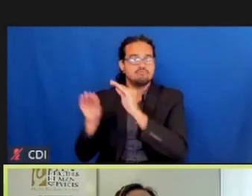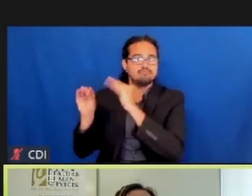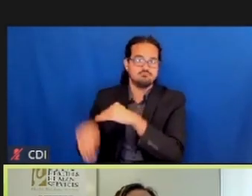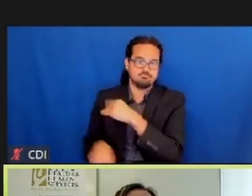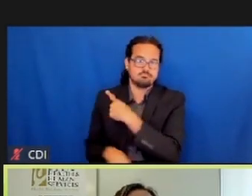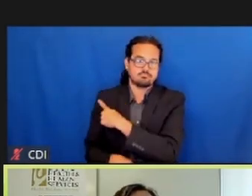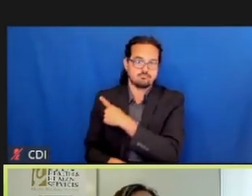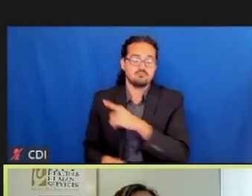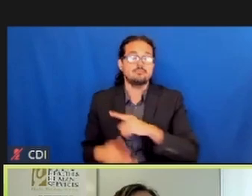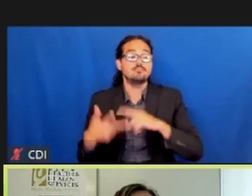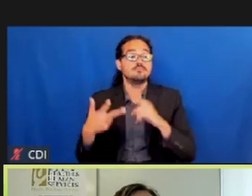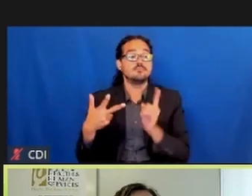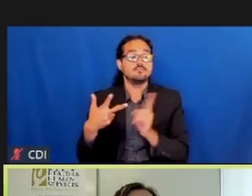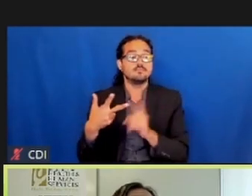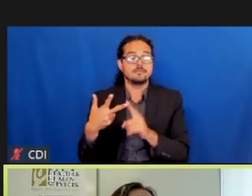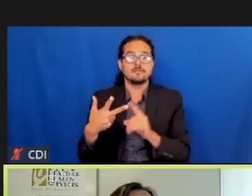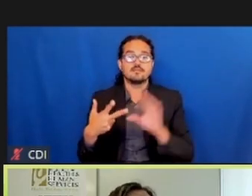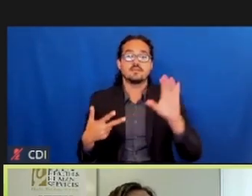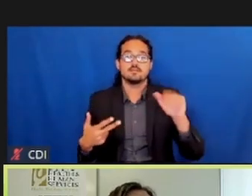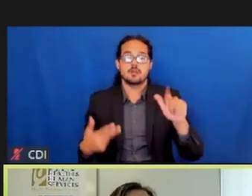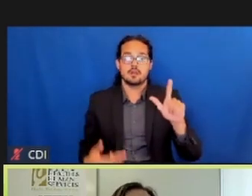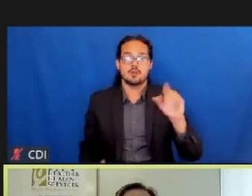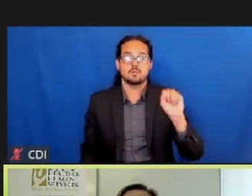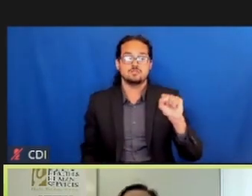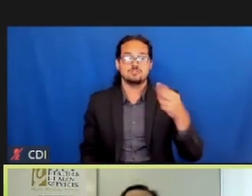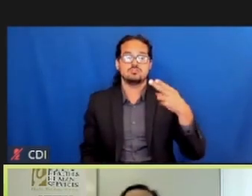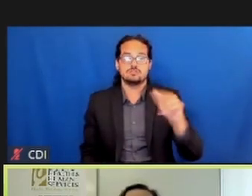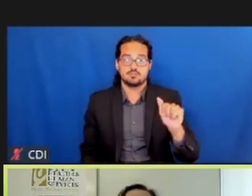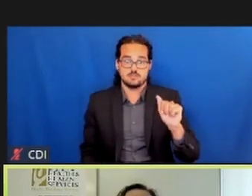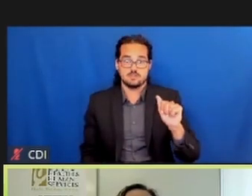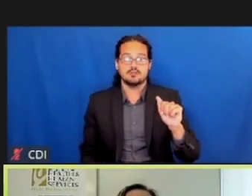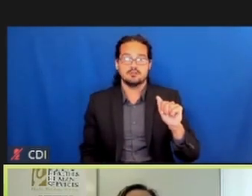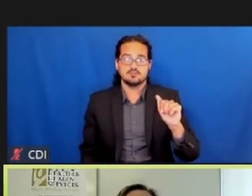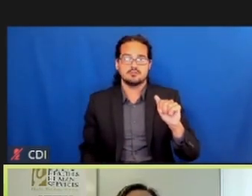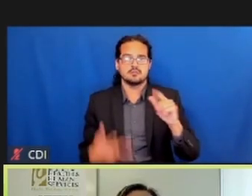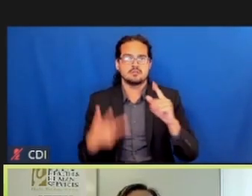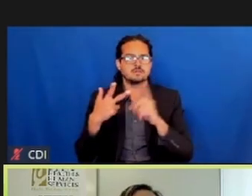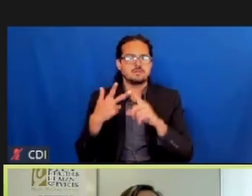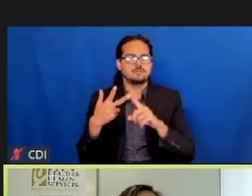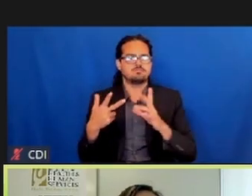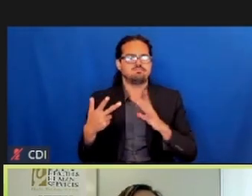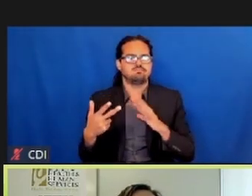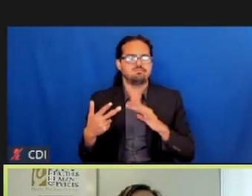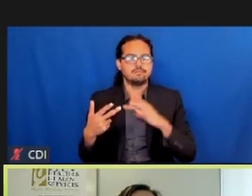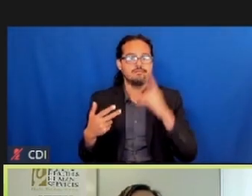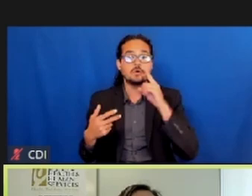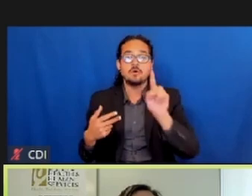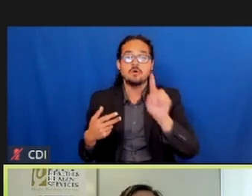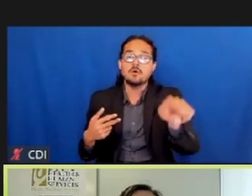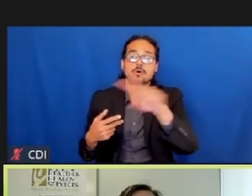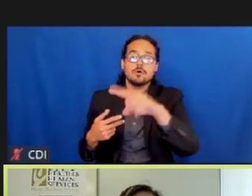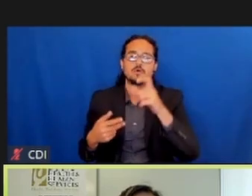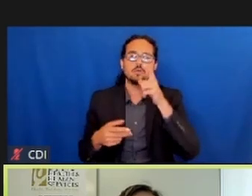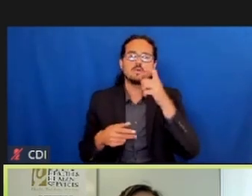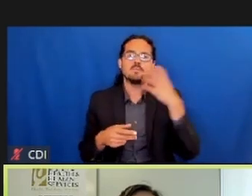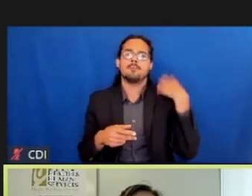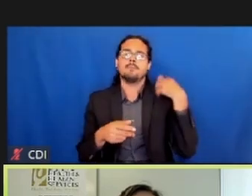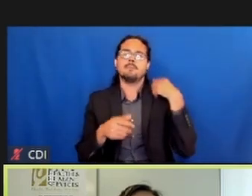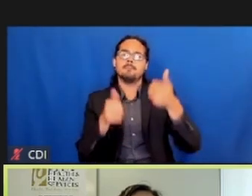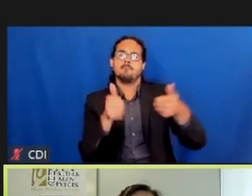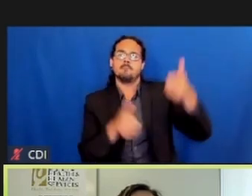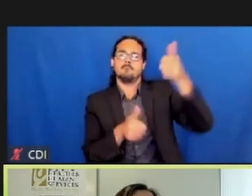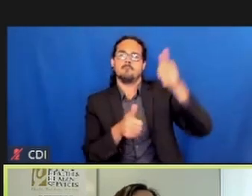is going to be a great resource for employers as well as employees on what will be permitted in the